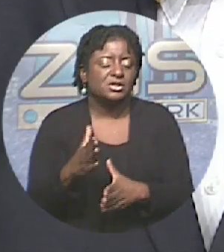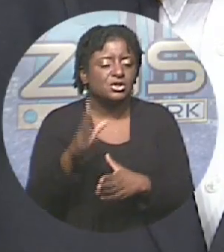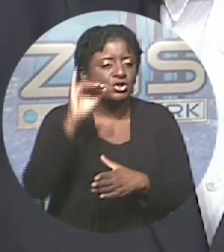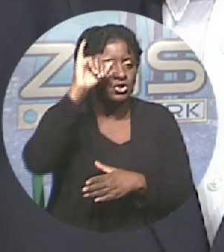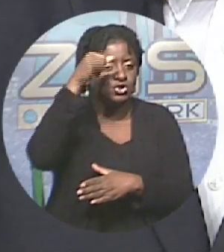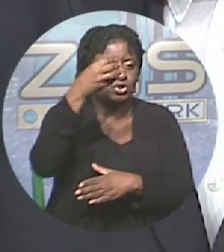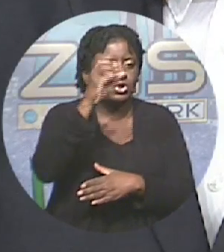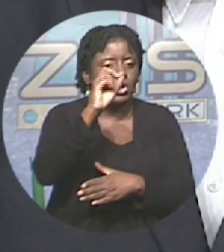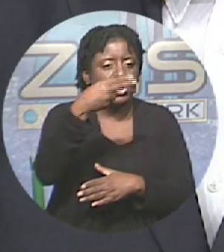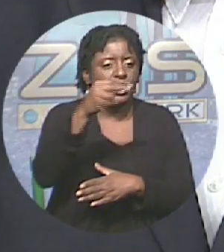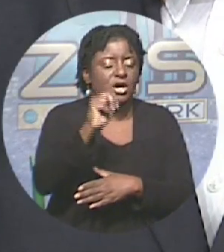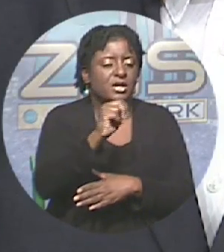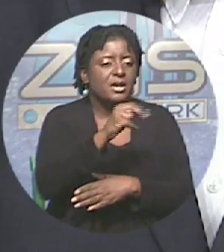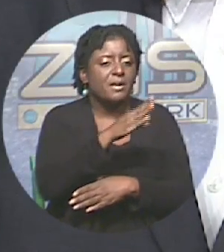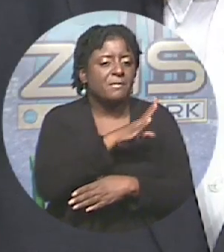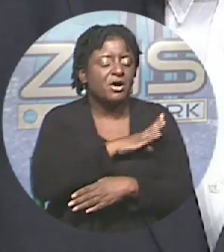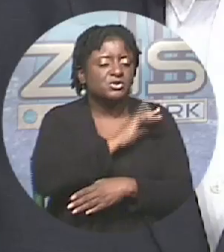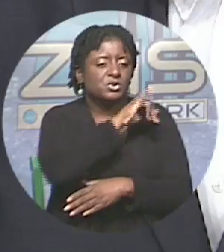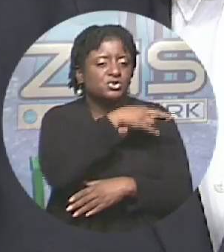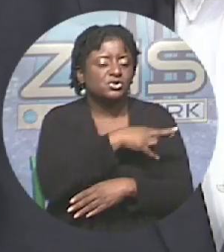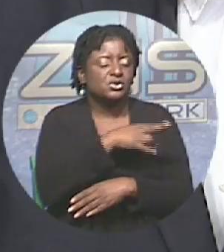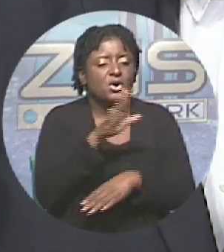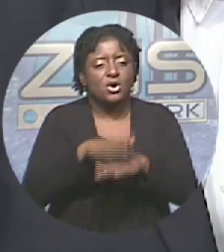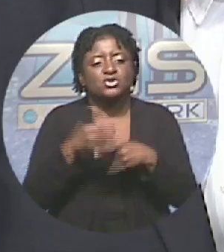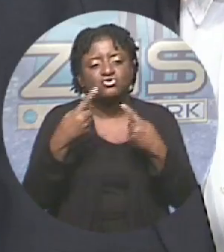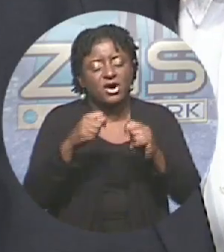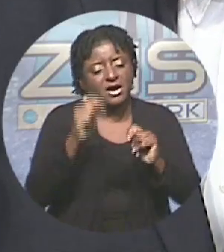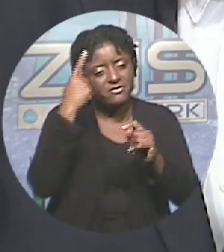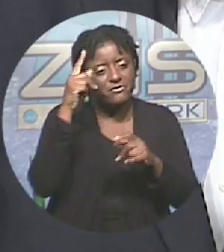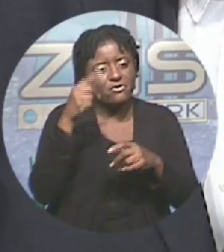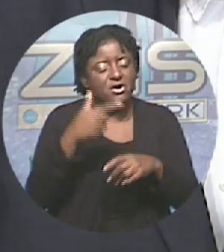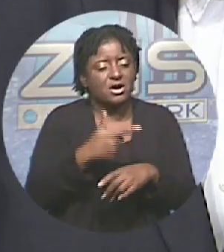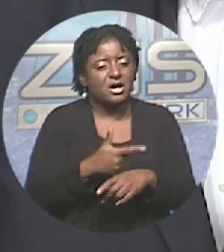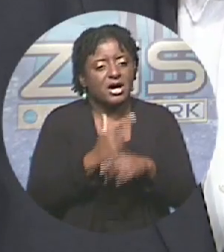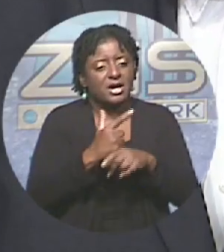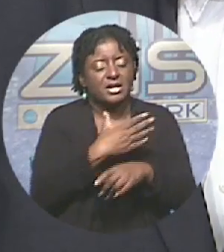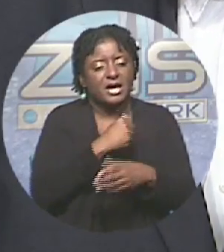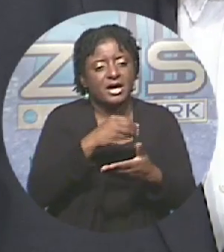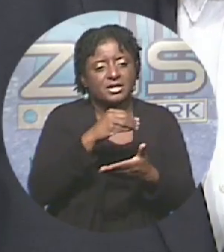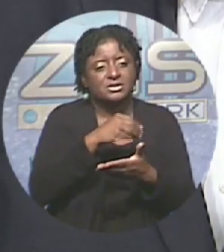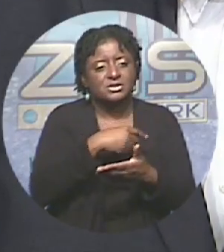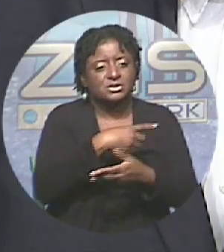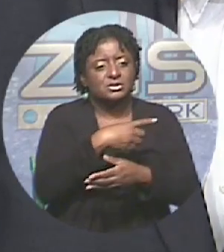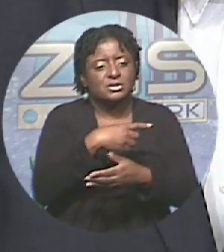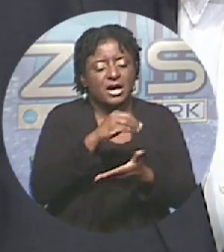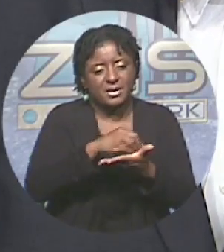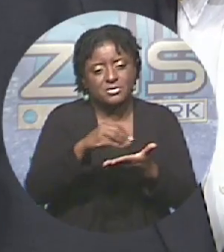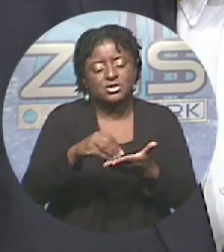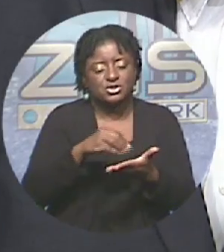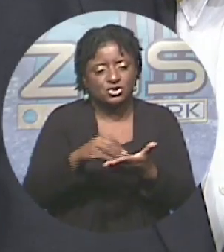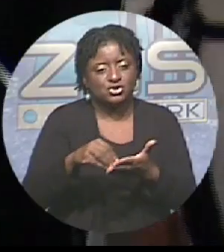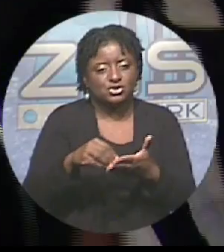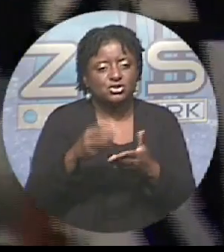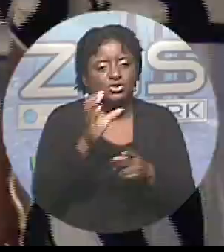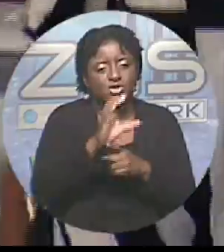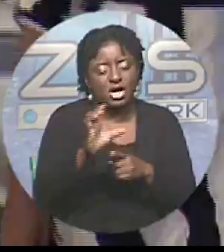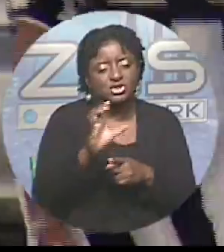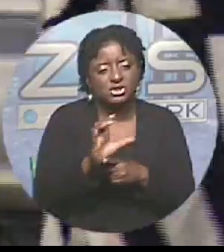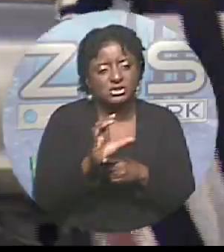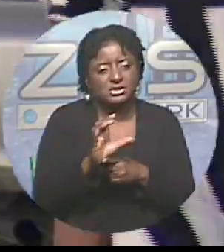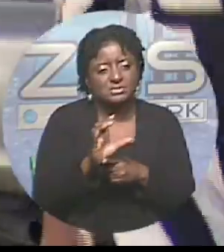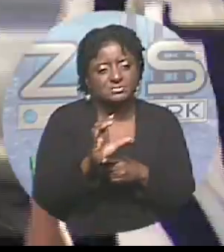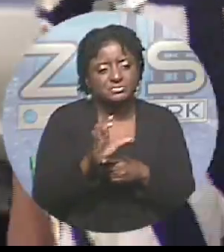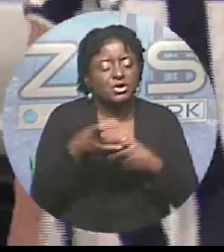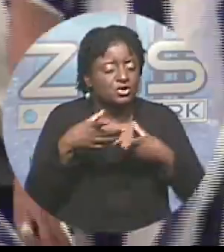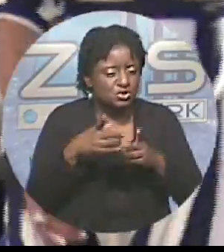Jr. Boswick has been on trial for gun ammunition charges. Fern Carey has been following the case. During the